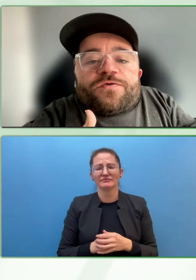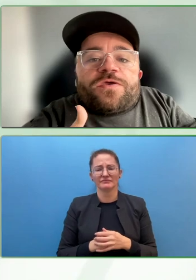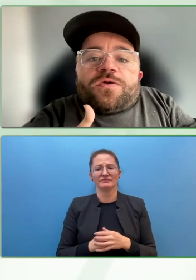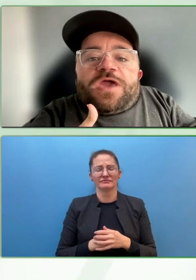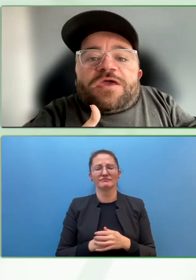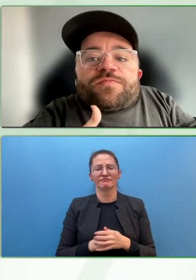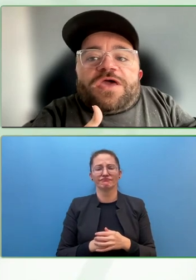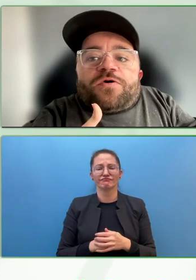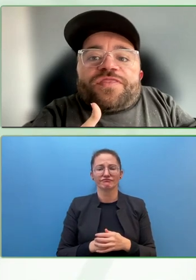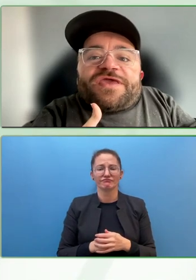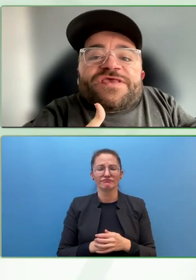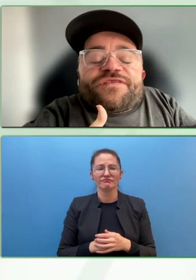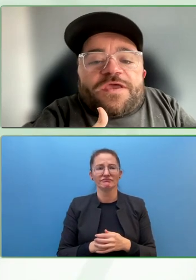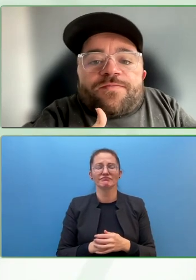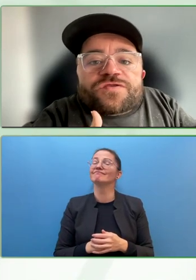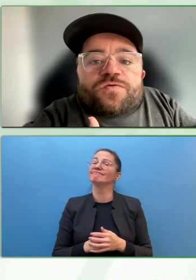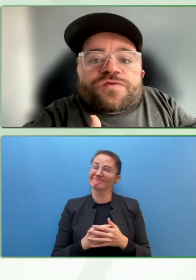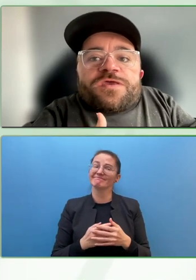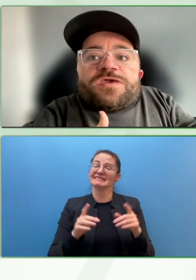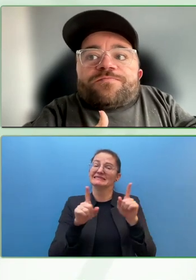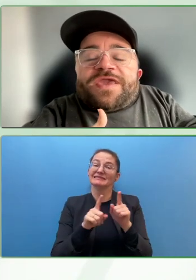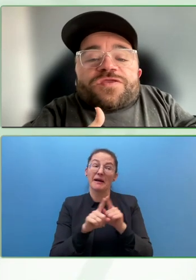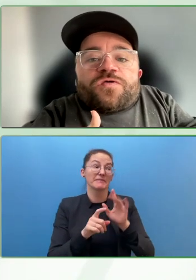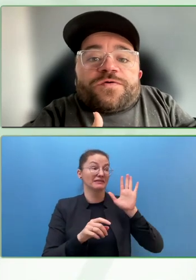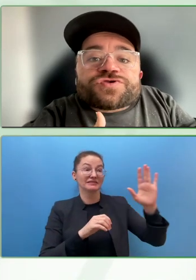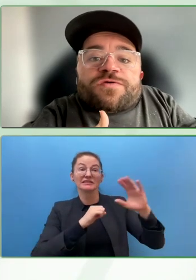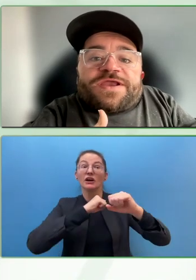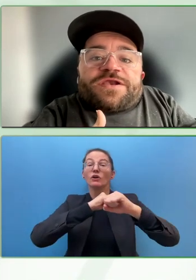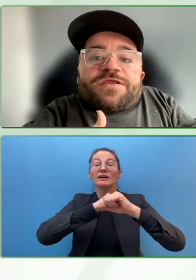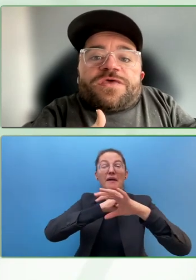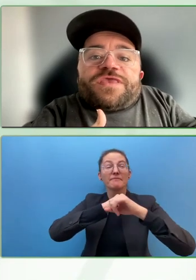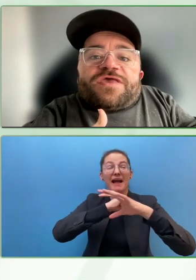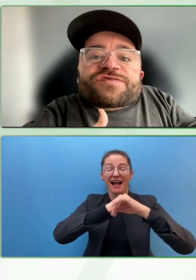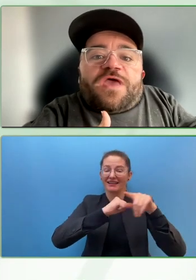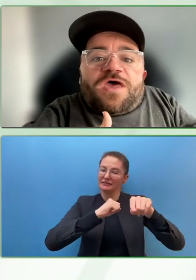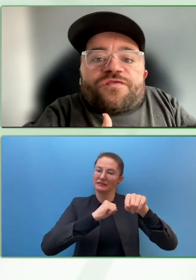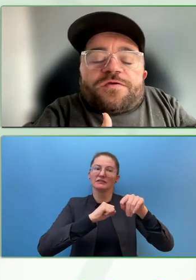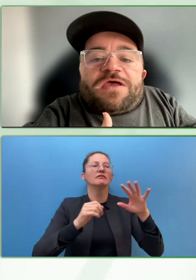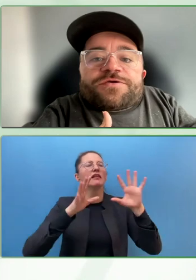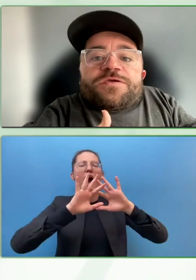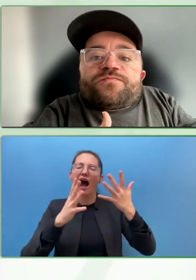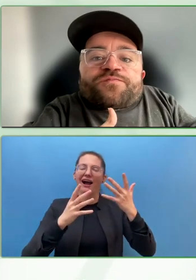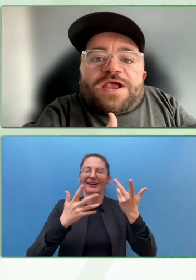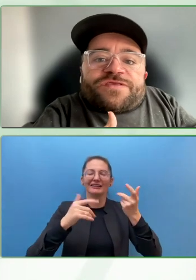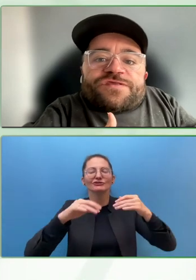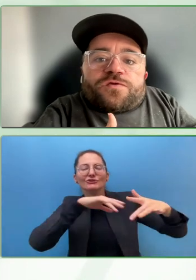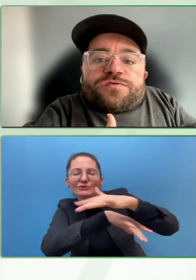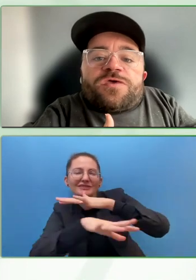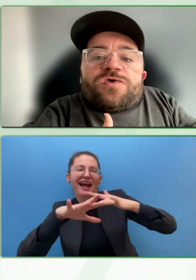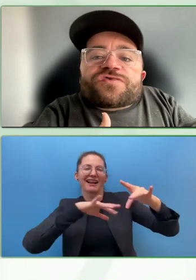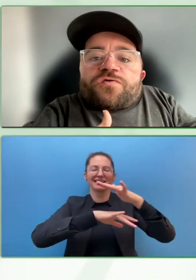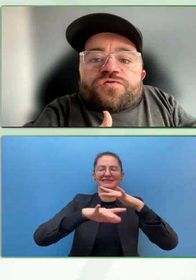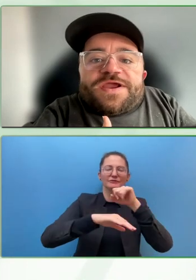they do, their TV commercials, making sure that we're training their staff around best practice